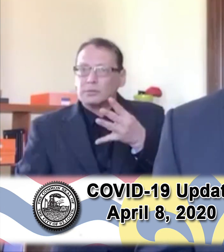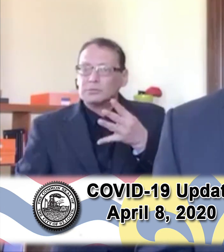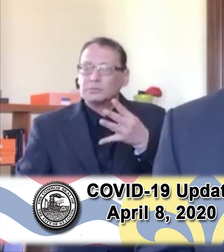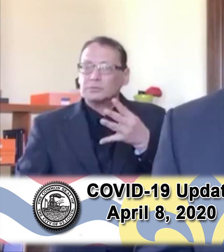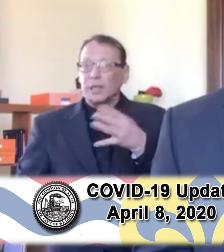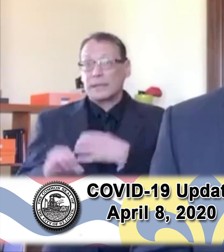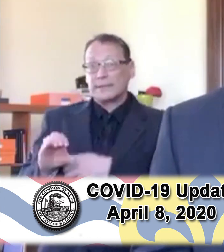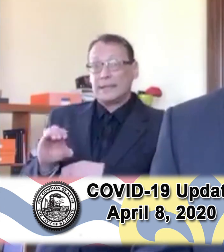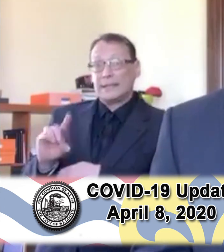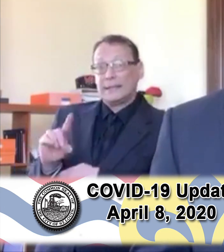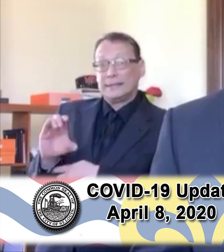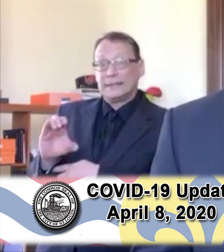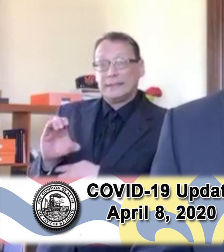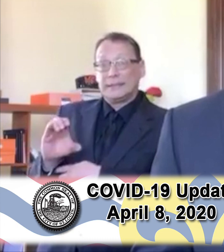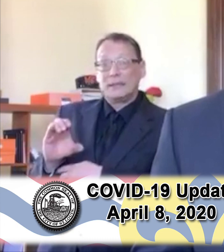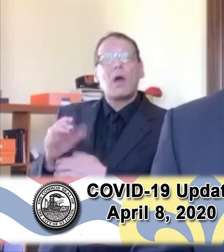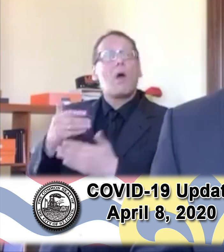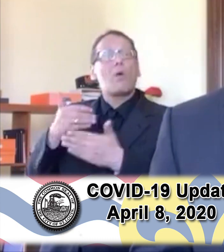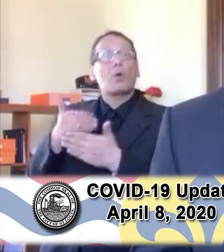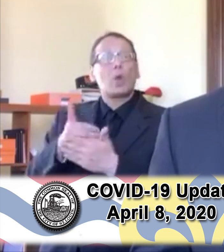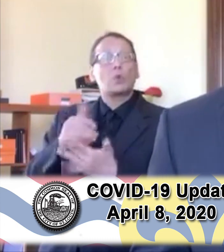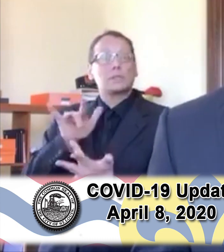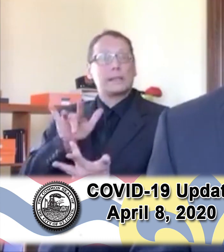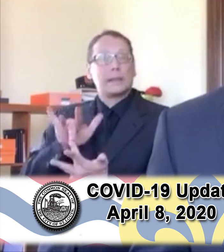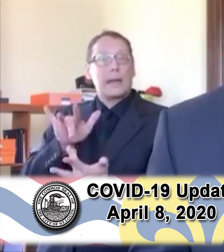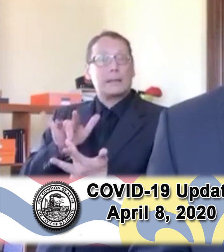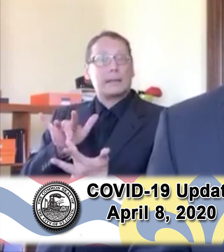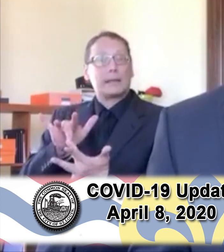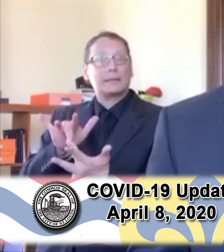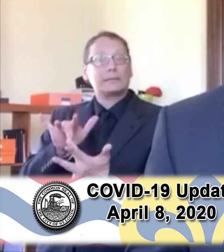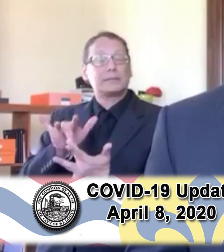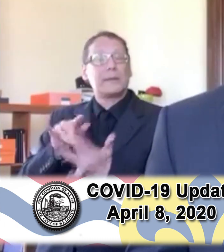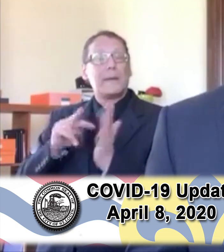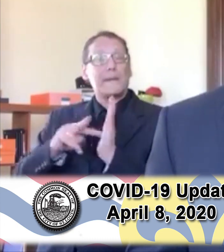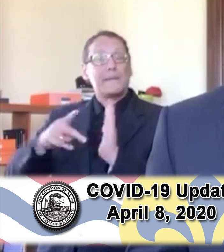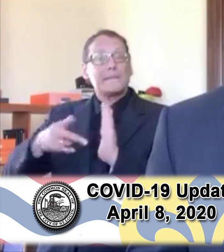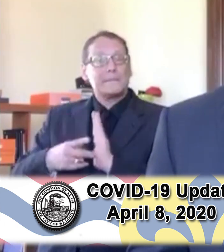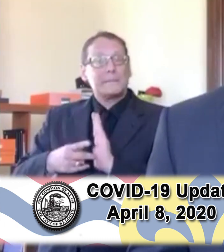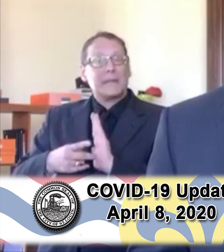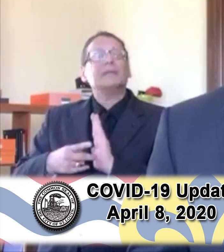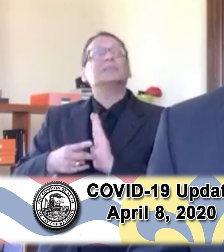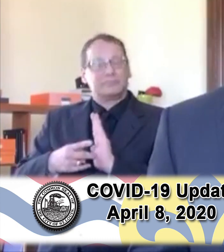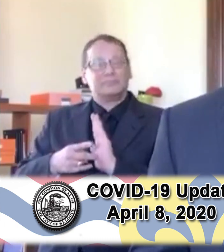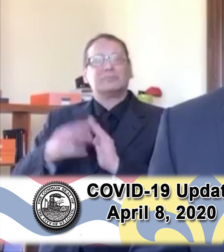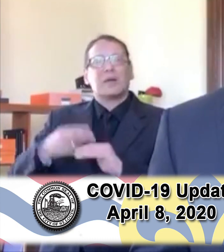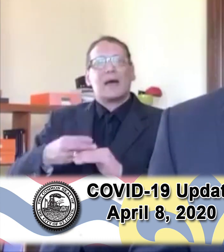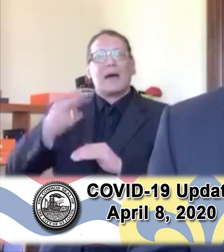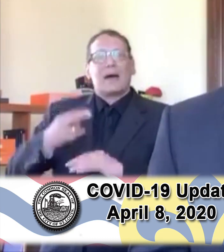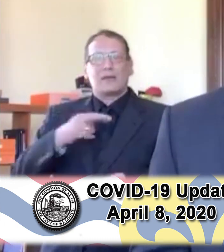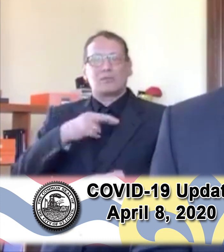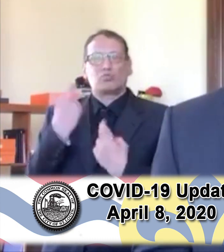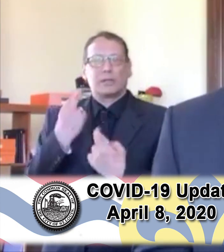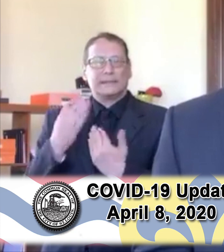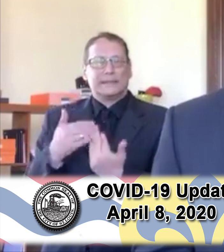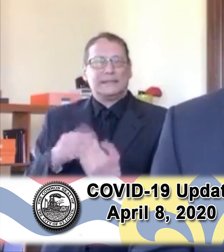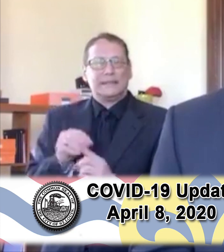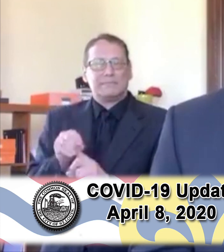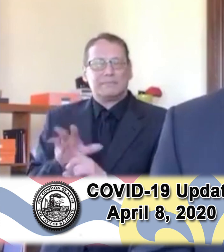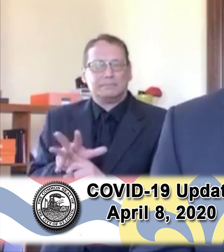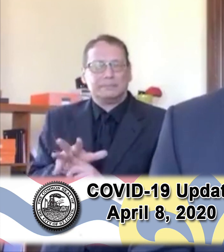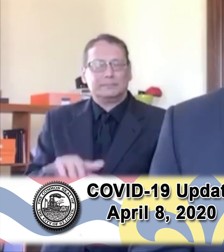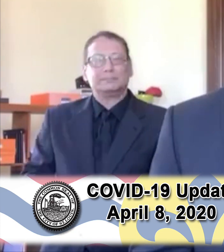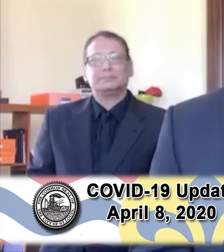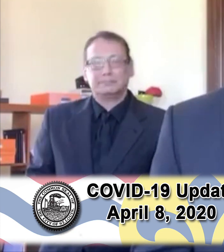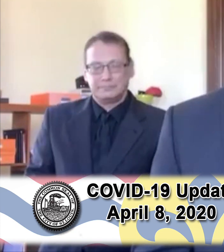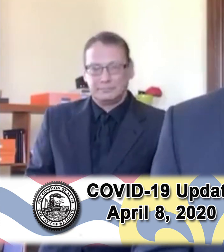CDC's definition, individuals who are identified as close contacts are those at greatest risk for actually becoming infected. CDC's current